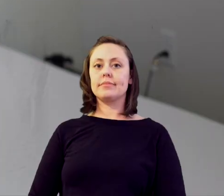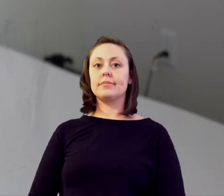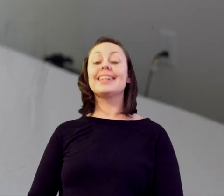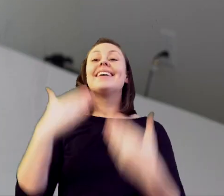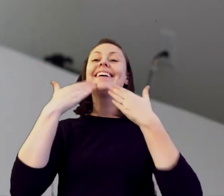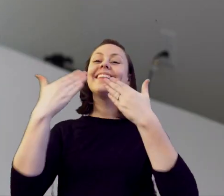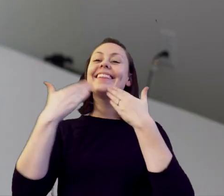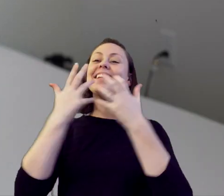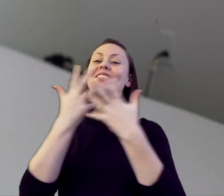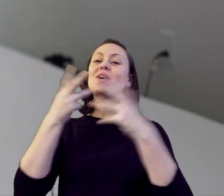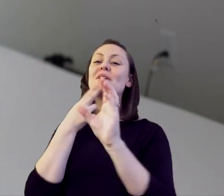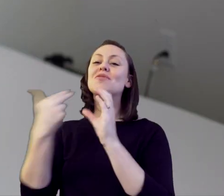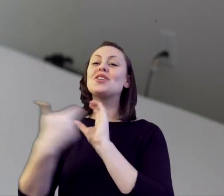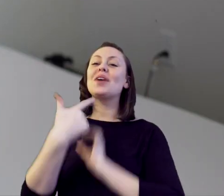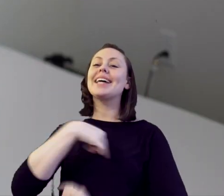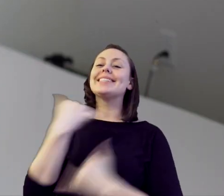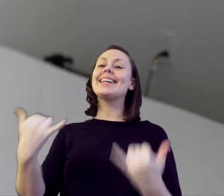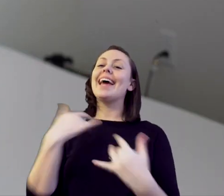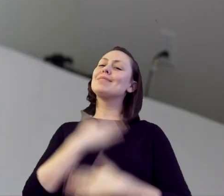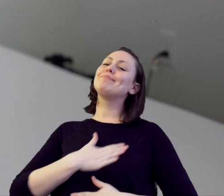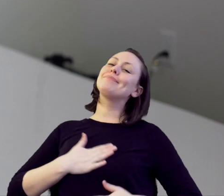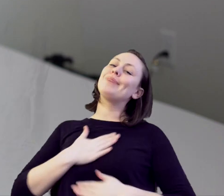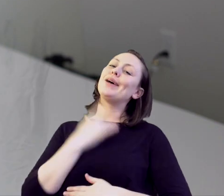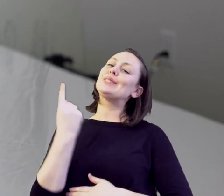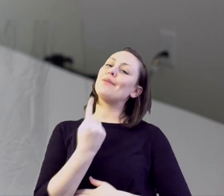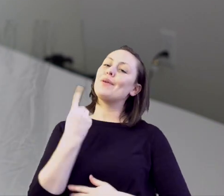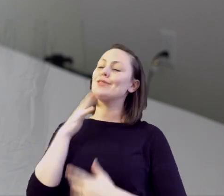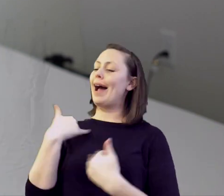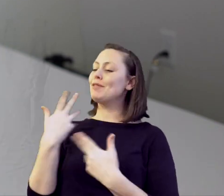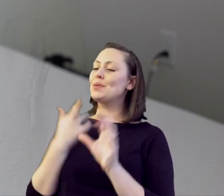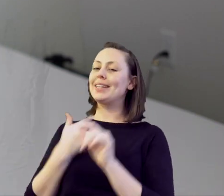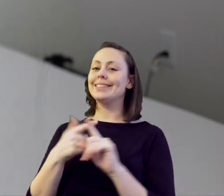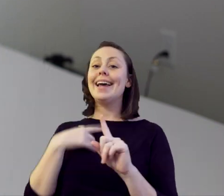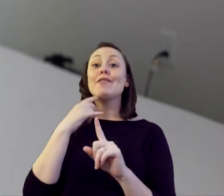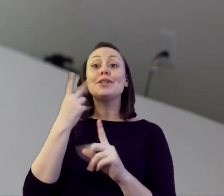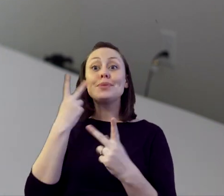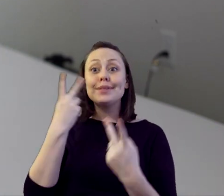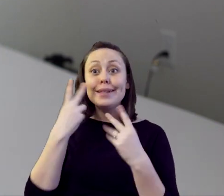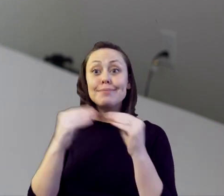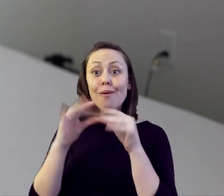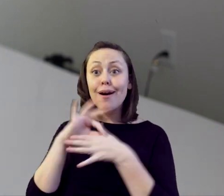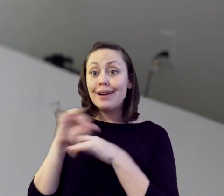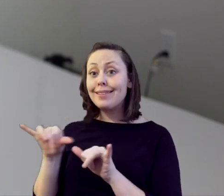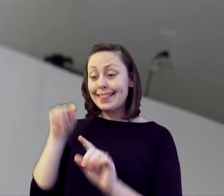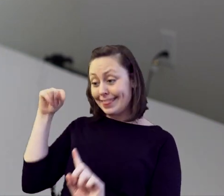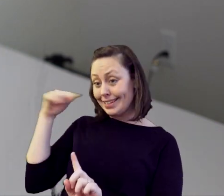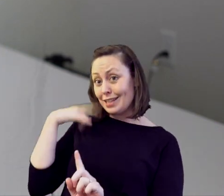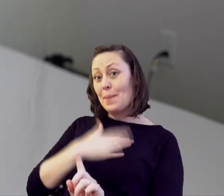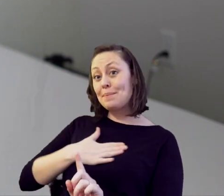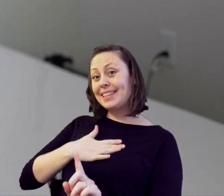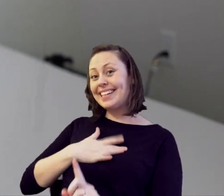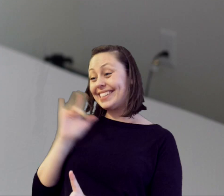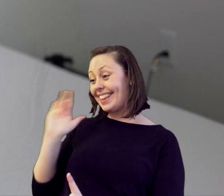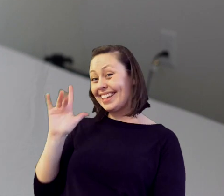Thank you so much for joining us today. It's been a pleasure, as always, to have you here. If you'd like to see more content like this, please hit